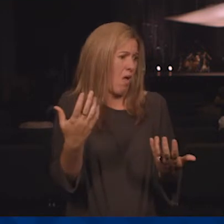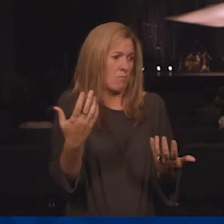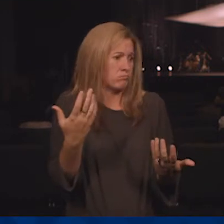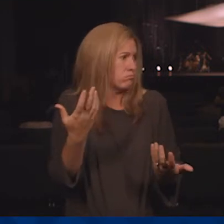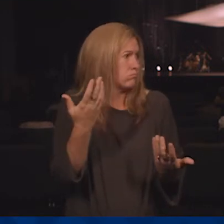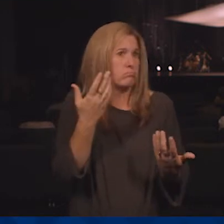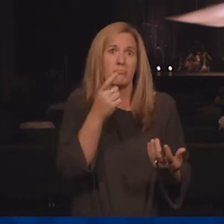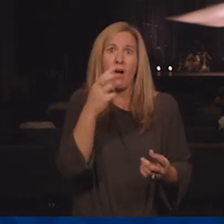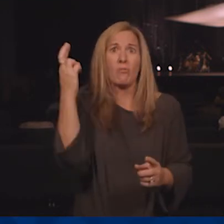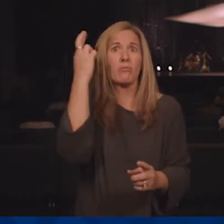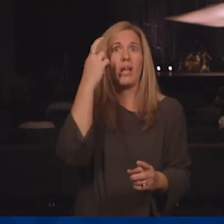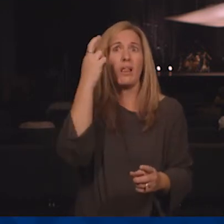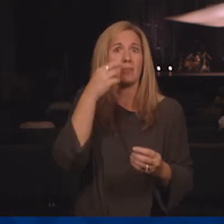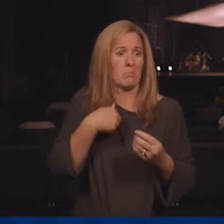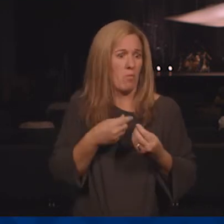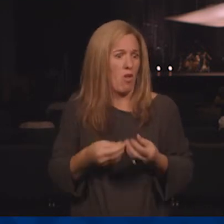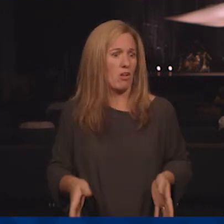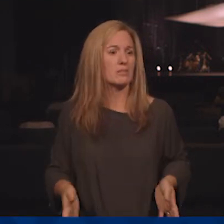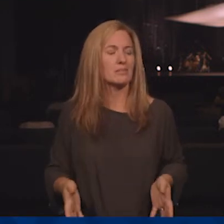eventually.